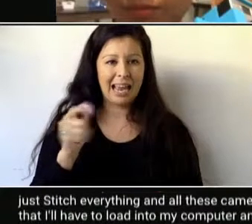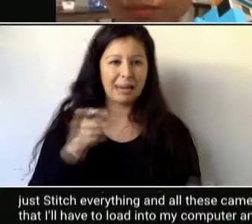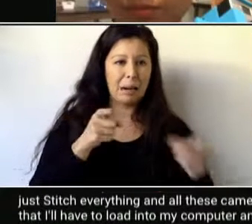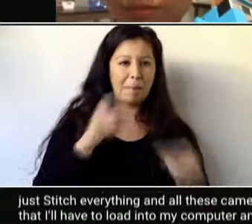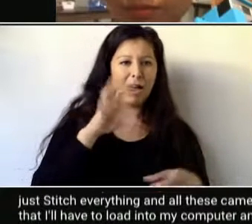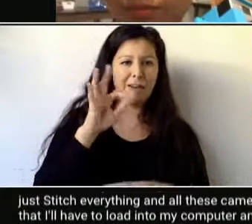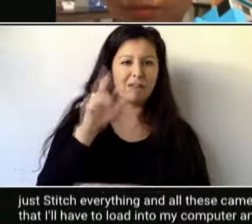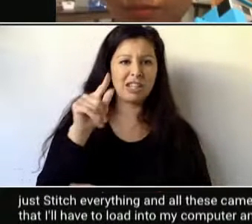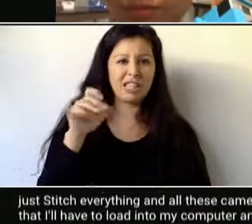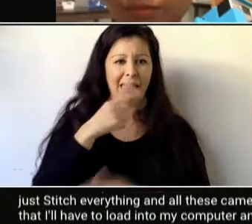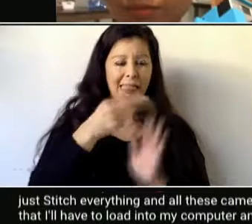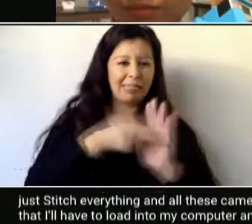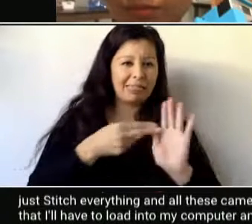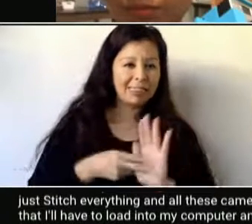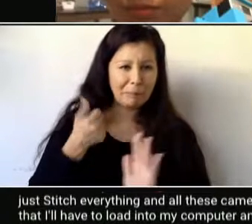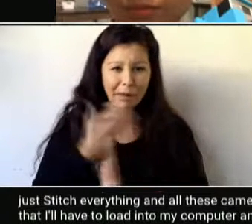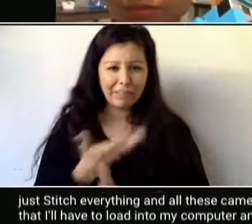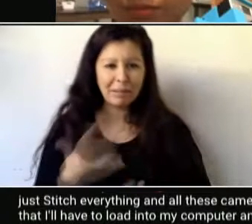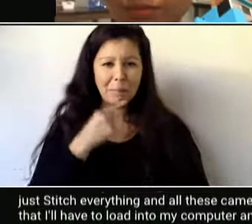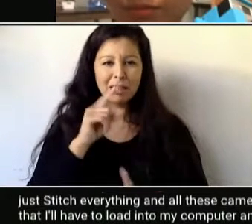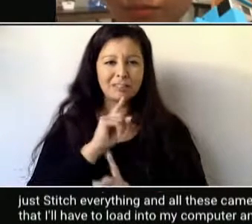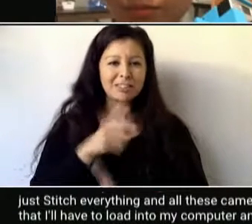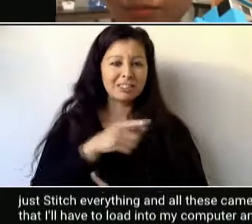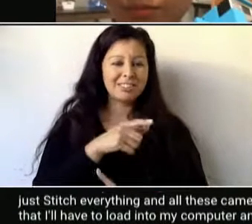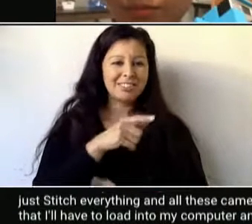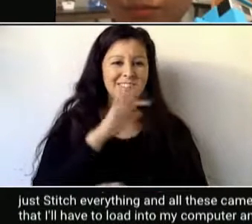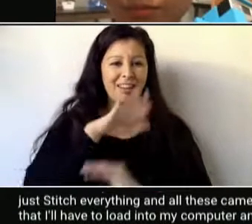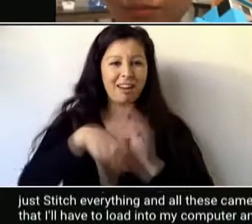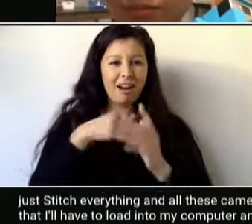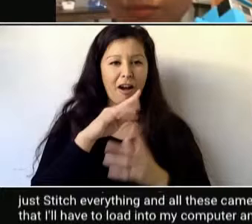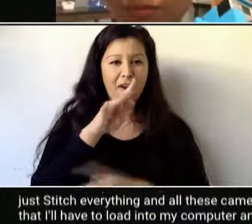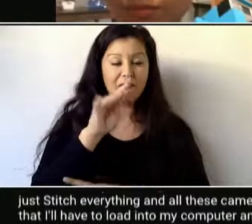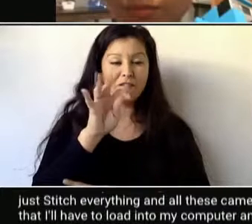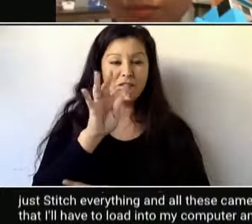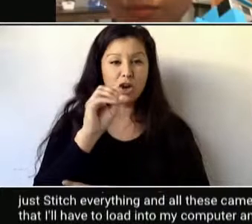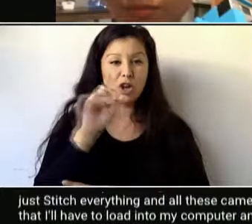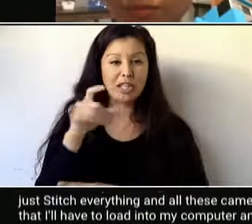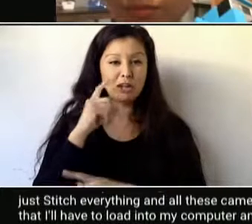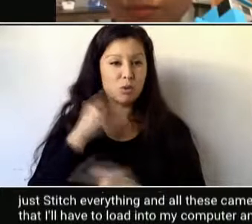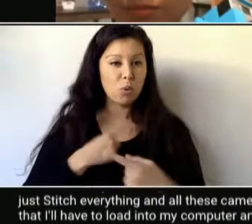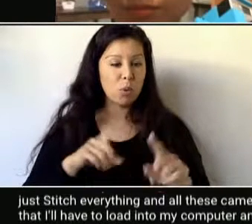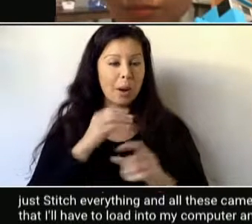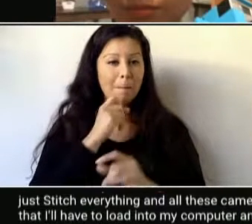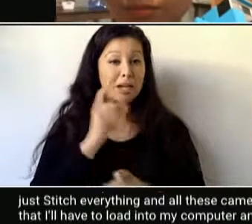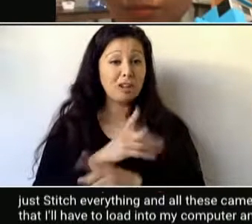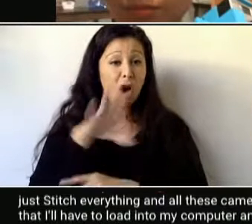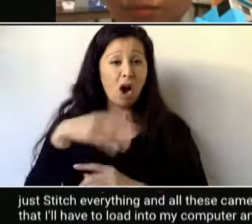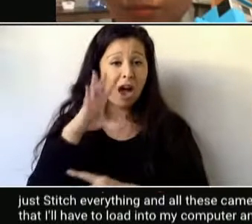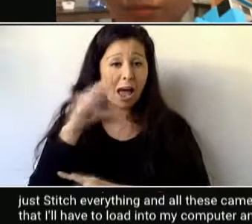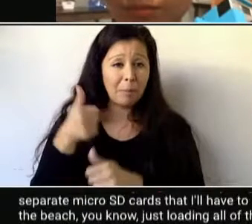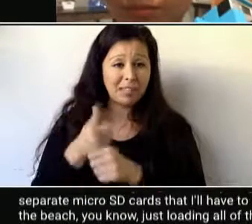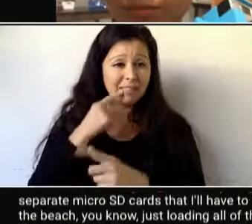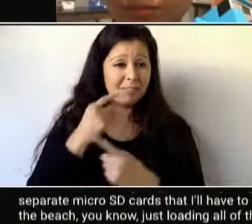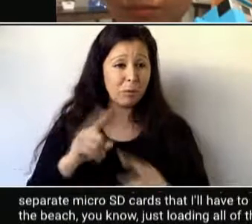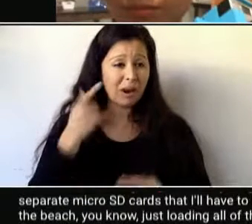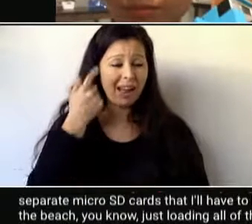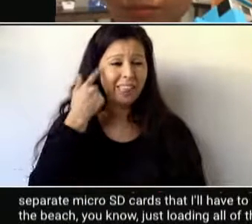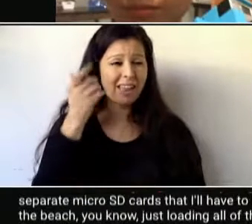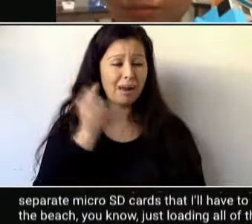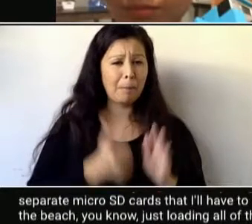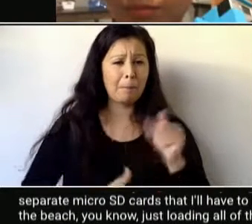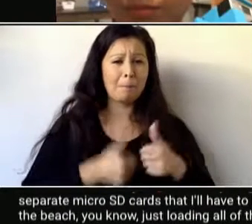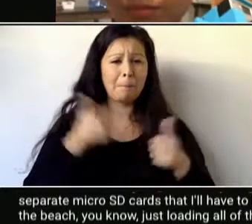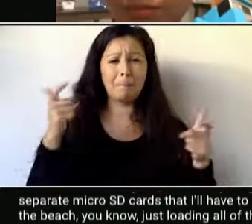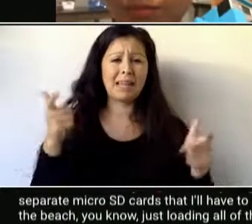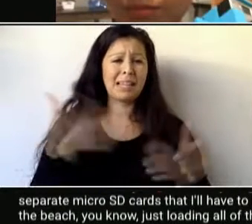footages, like labeling everything, making sure all the footages are worked, also making sure all the cameras worked. I think the biggest part of it was like a lot of